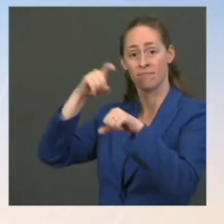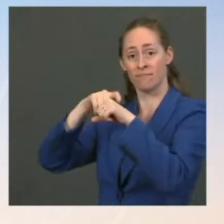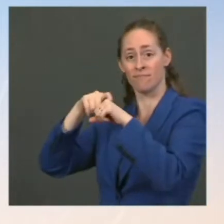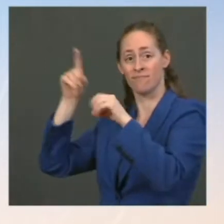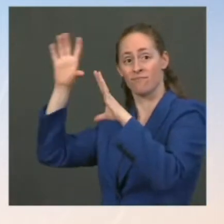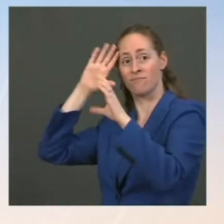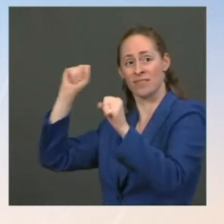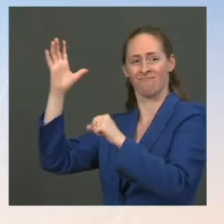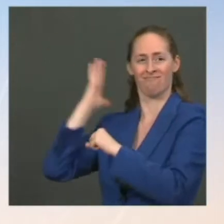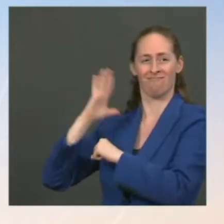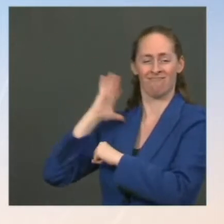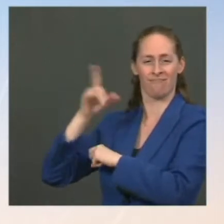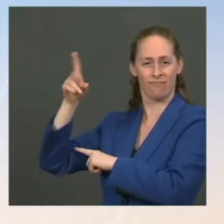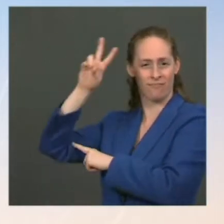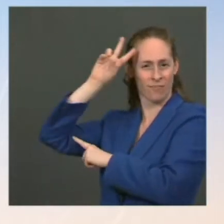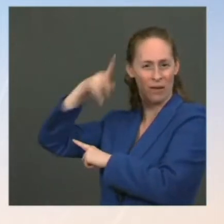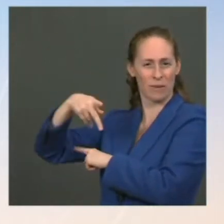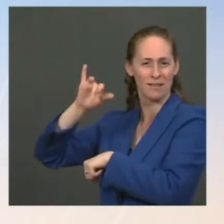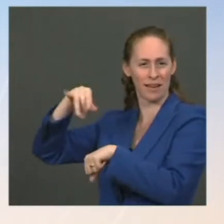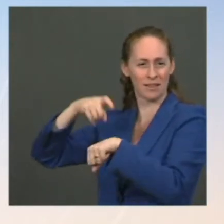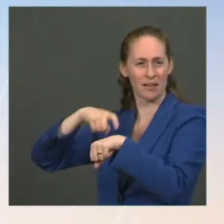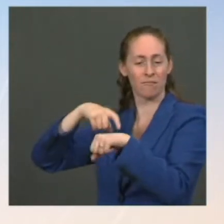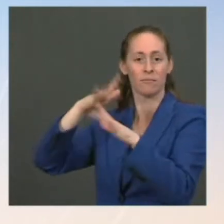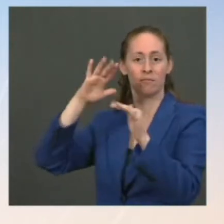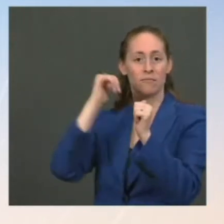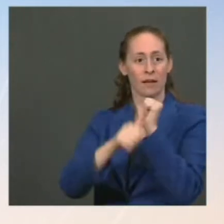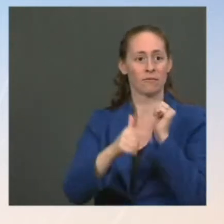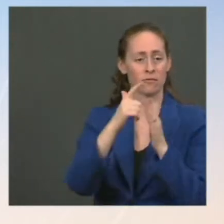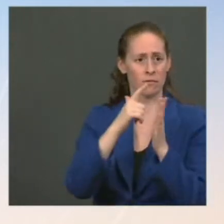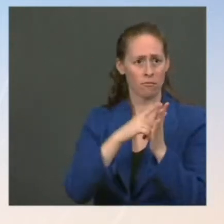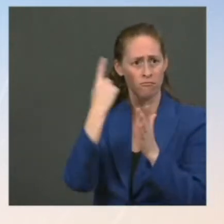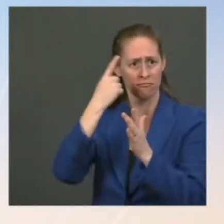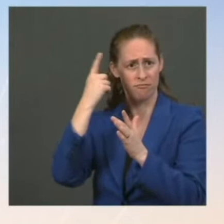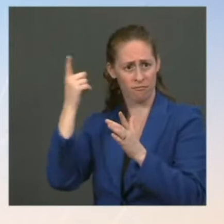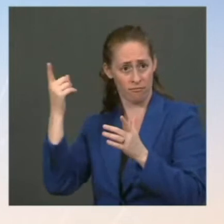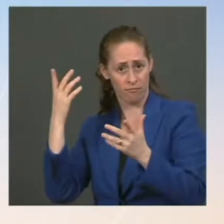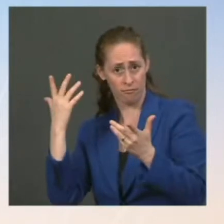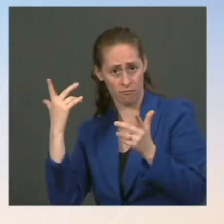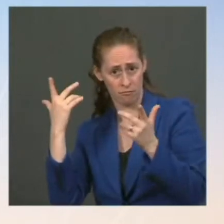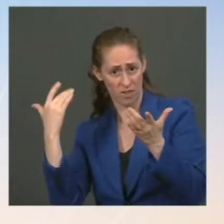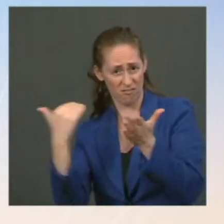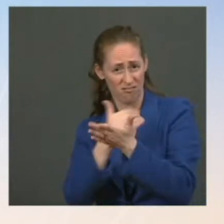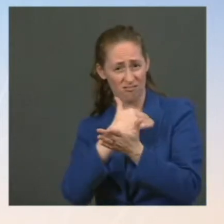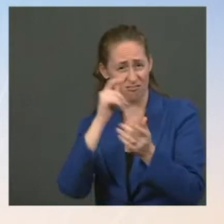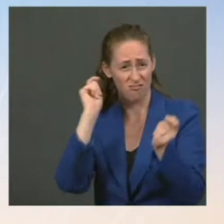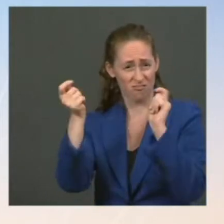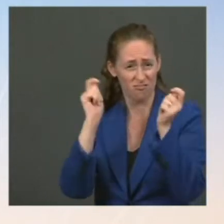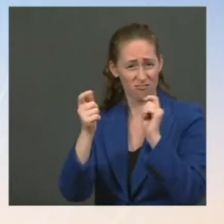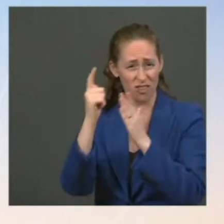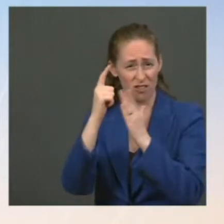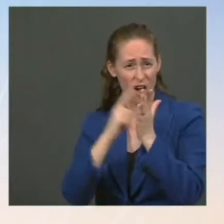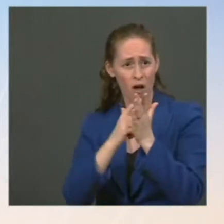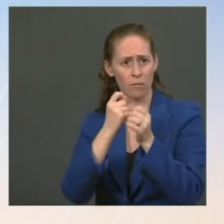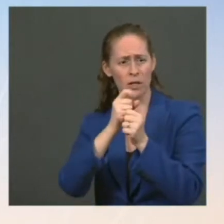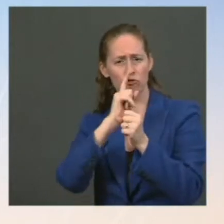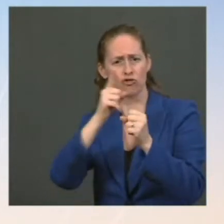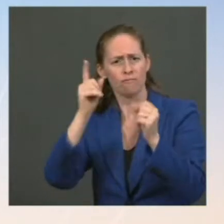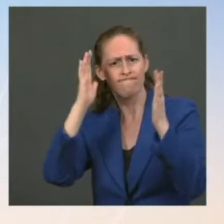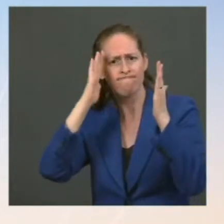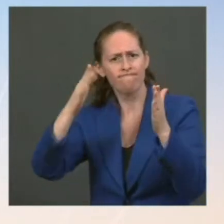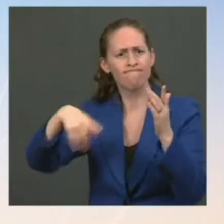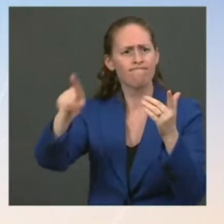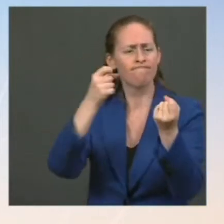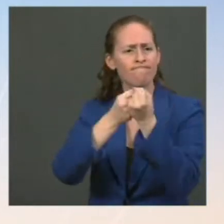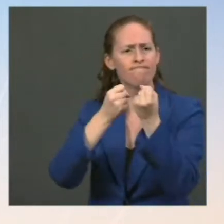if the president supports rewriting this law at all to cover these individuals who didn't get their due, and whether